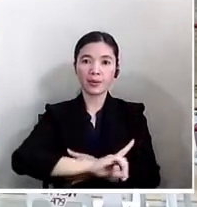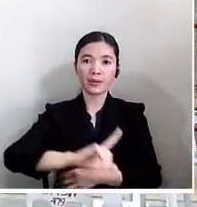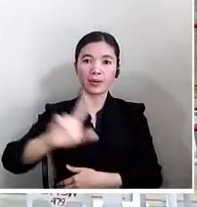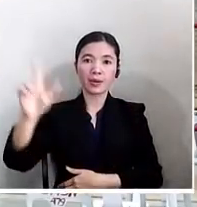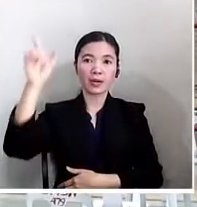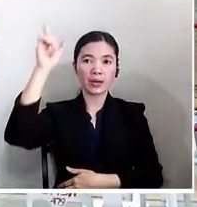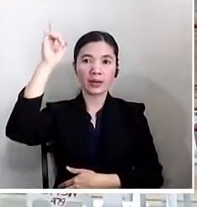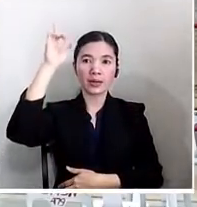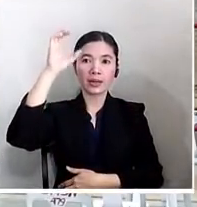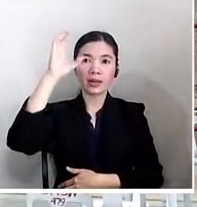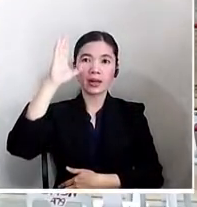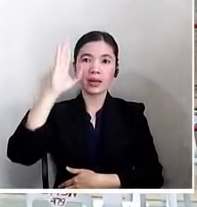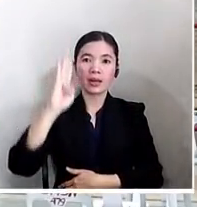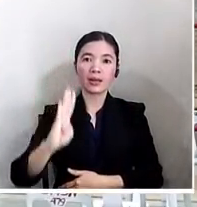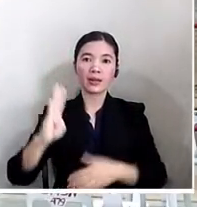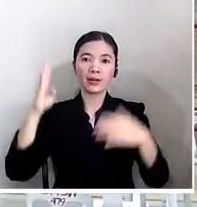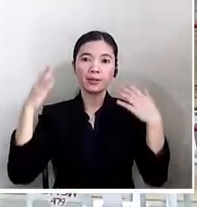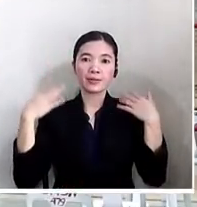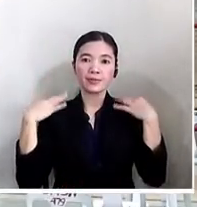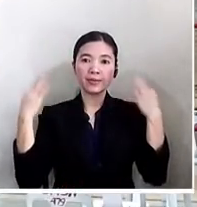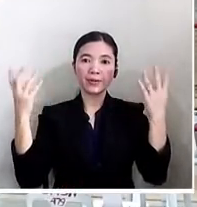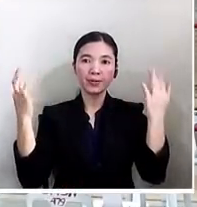Lord God of